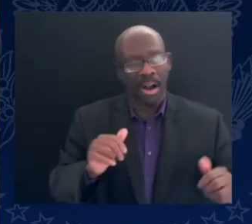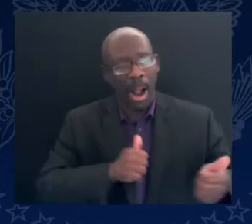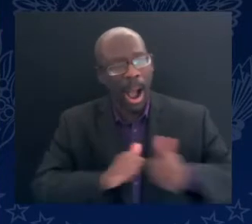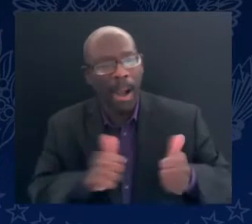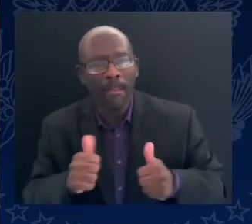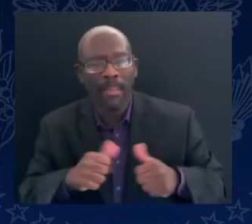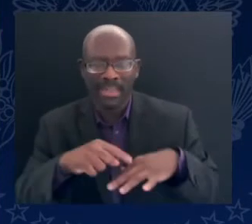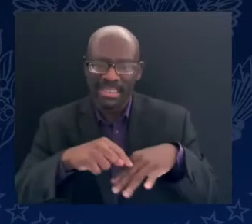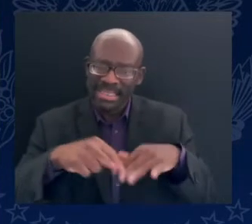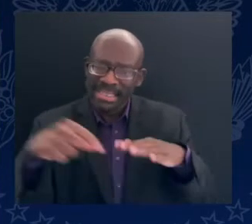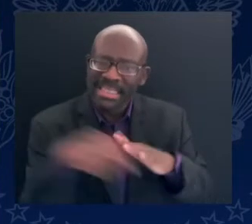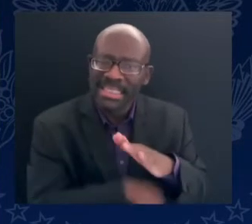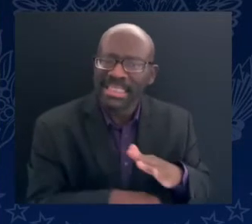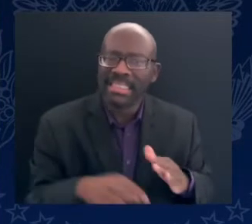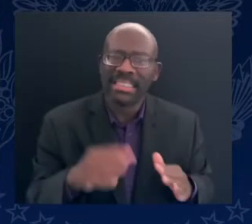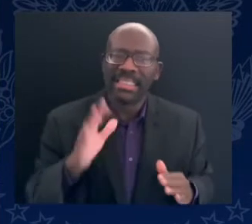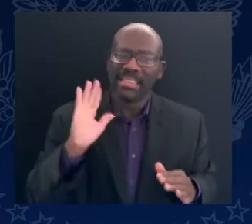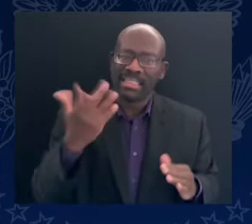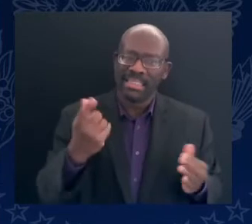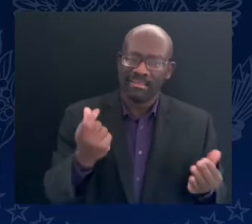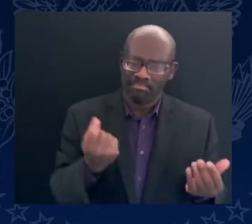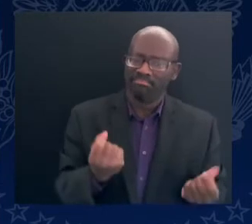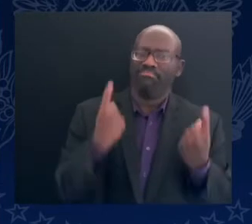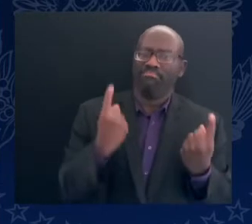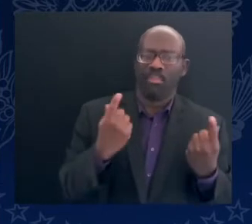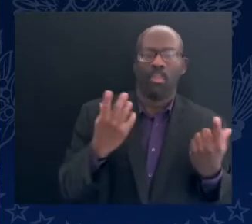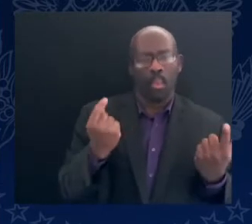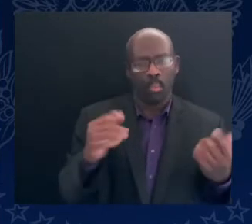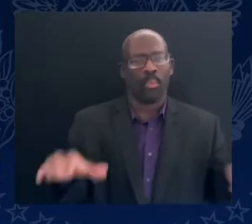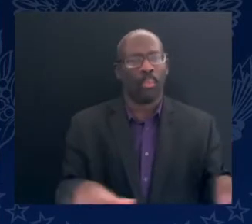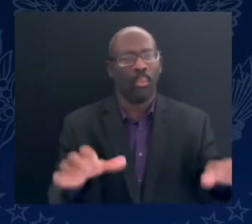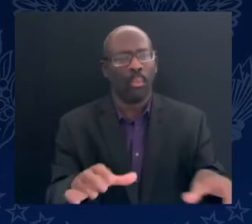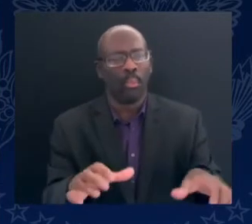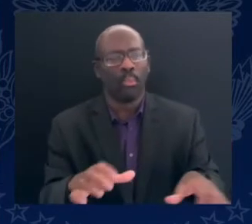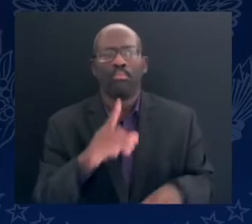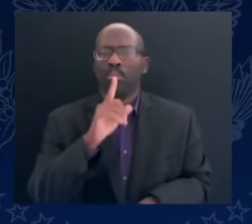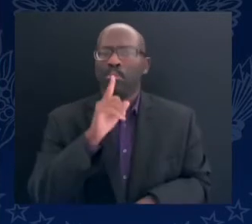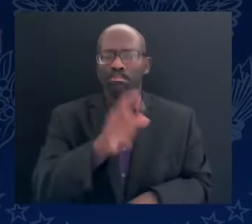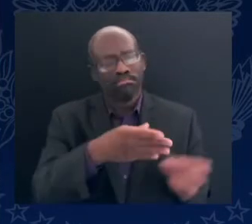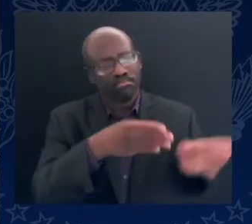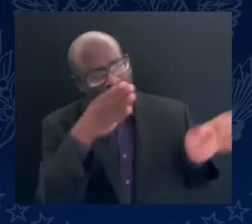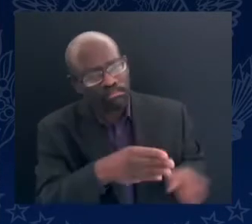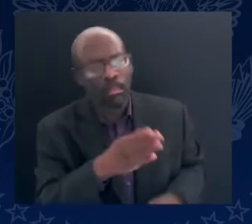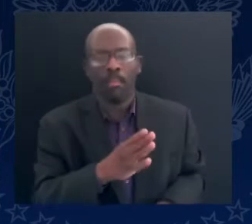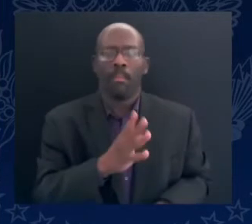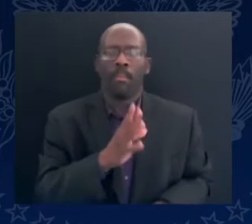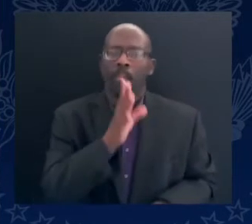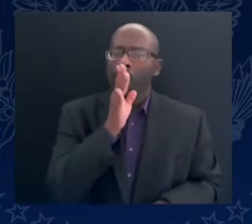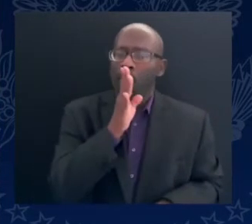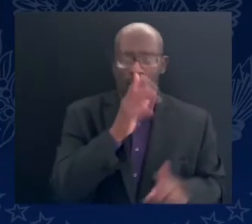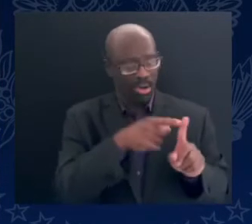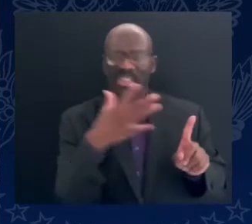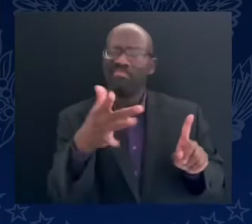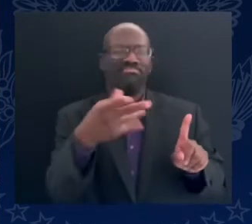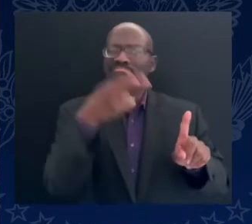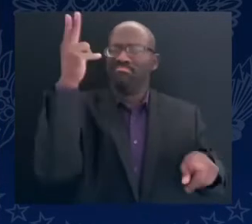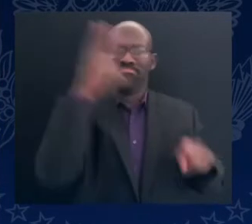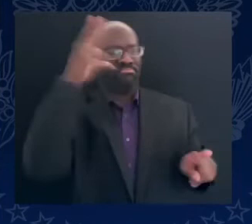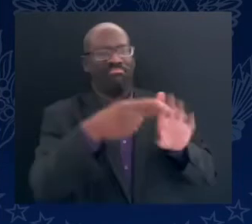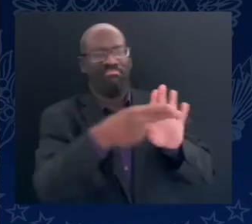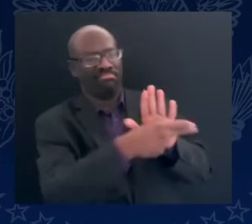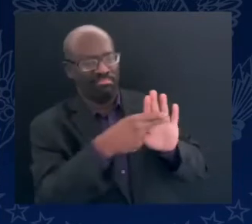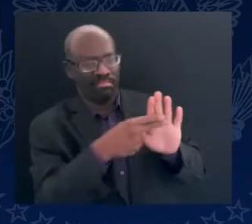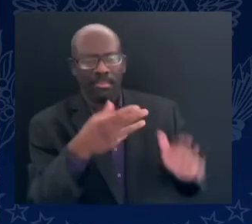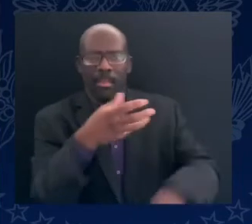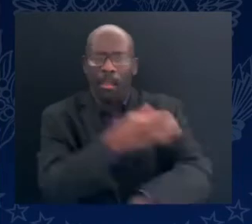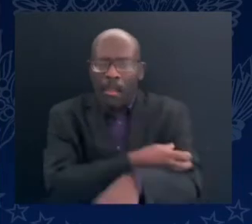get what it's like to be a real person. His voice and his name alone has empowered people to live their